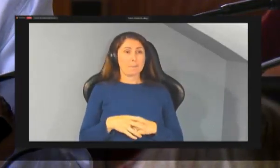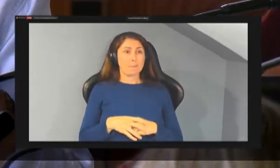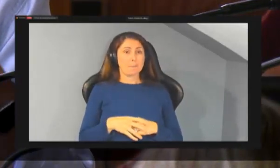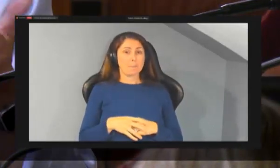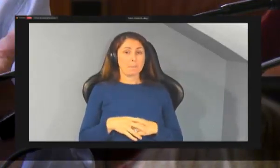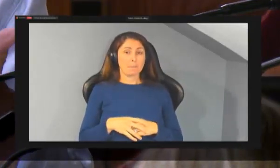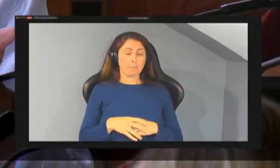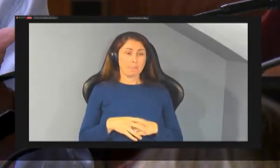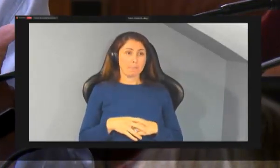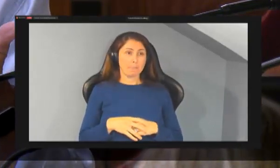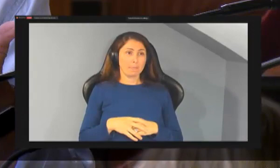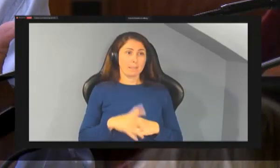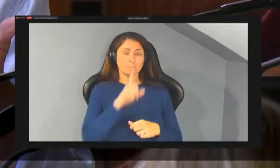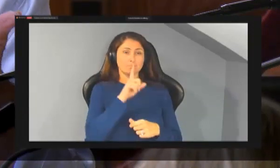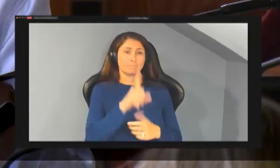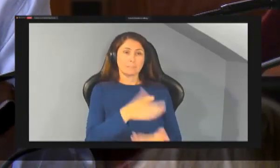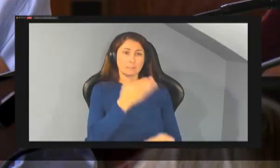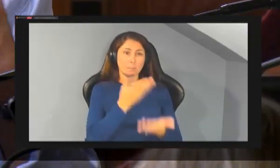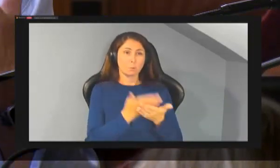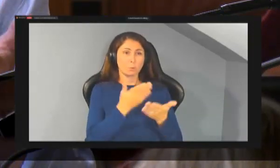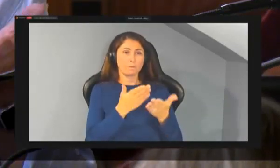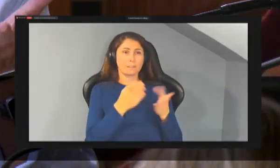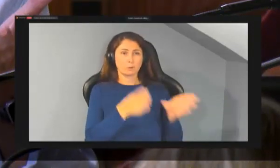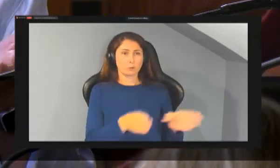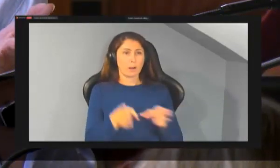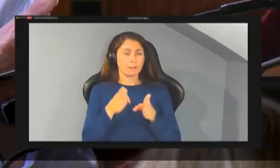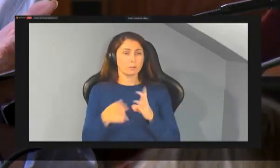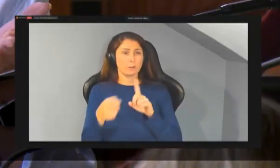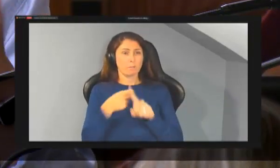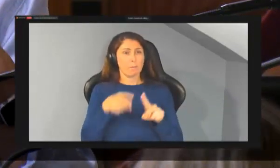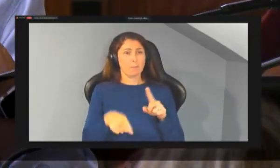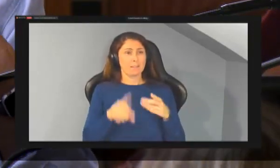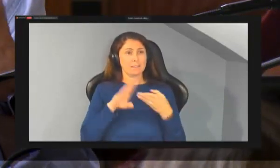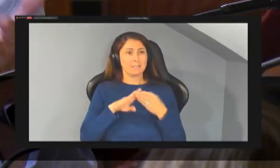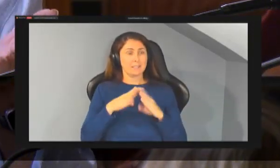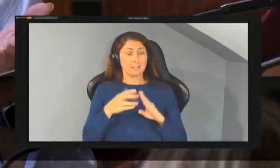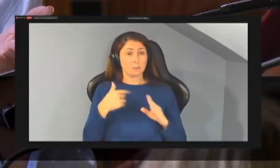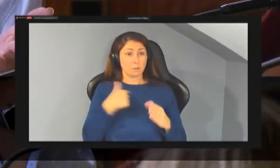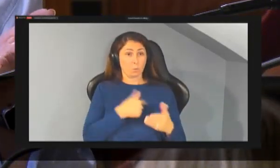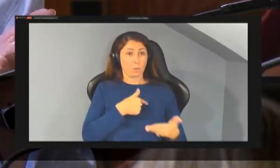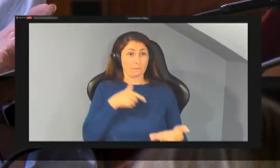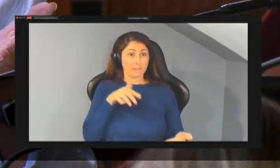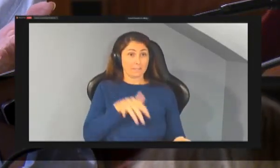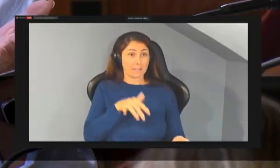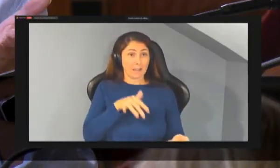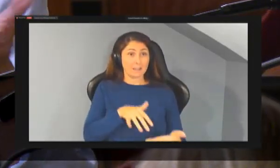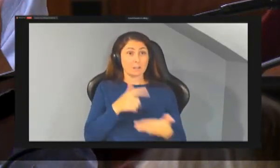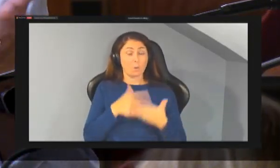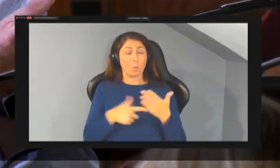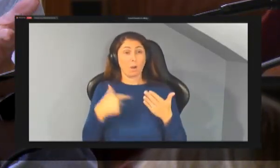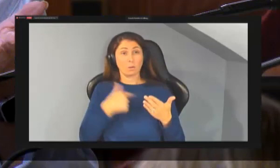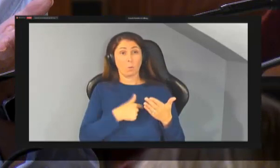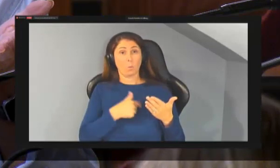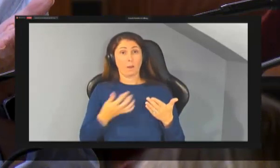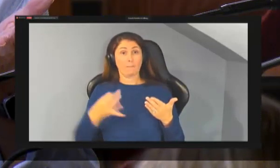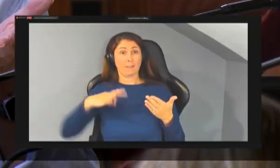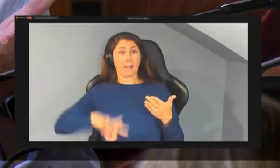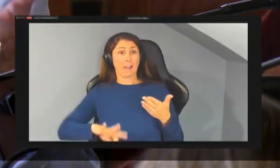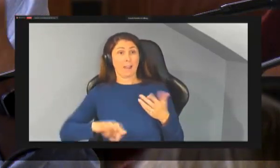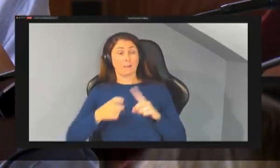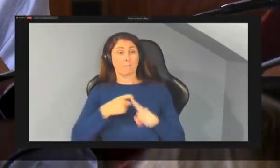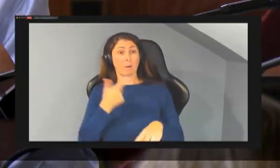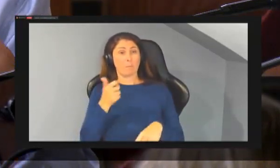it's a proven strategy from the cities that we have studied and from what we've gained from the Game